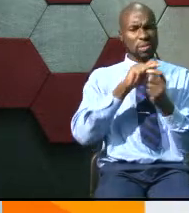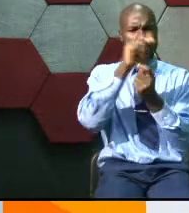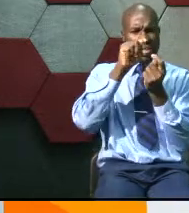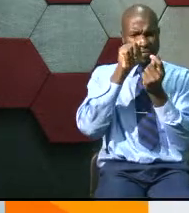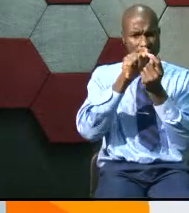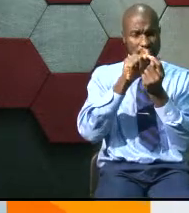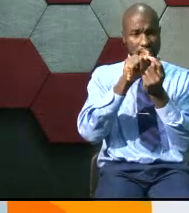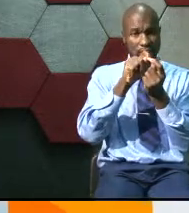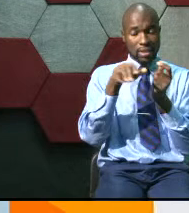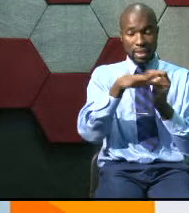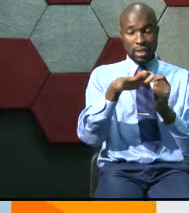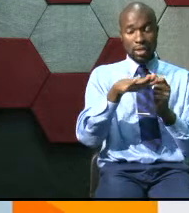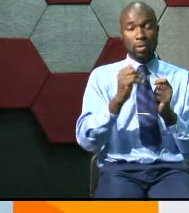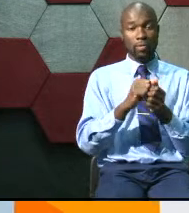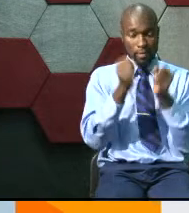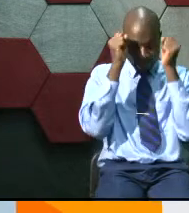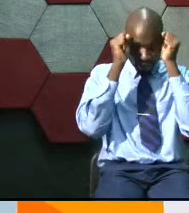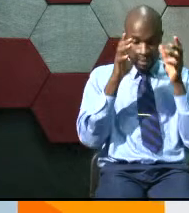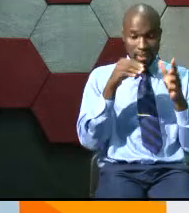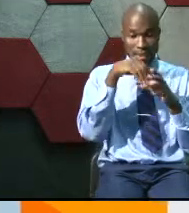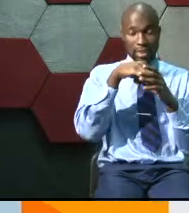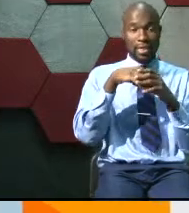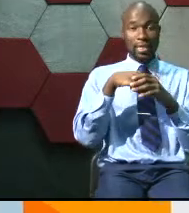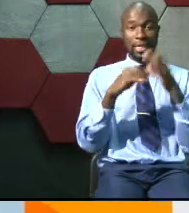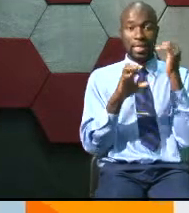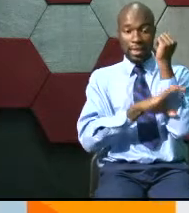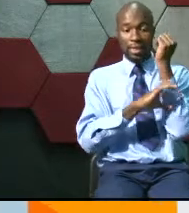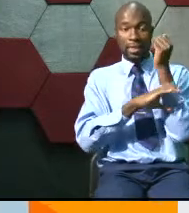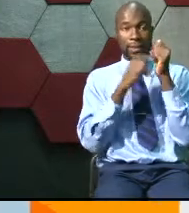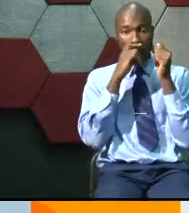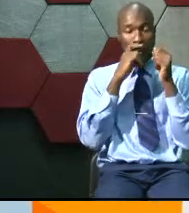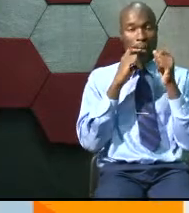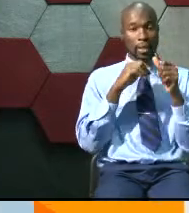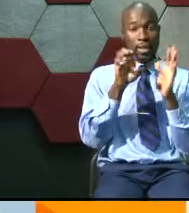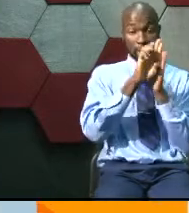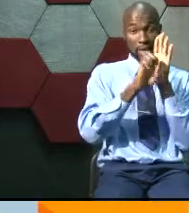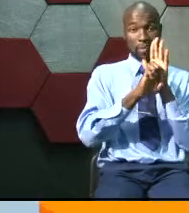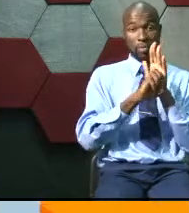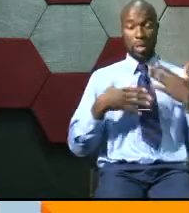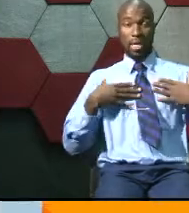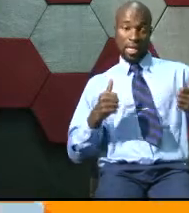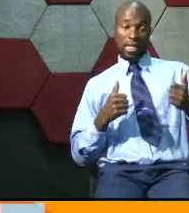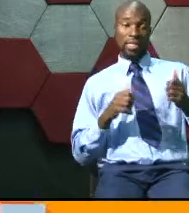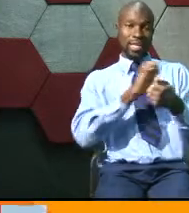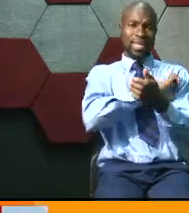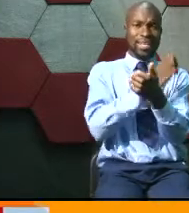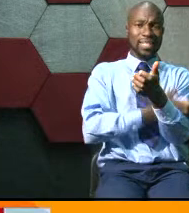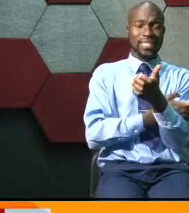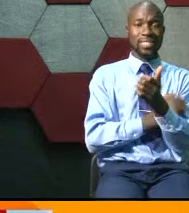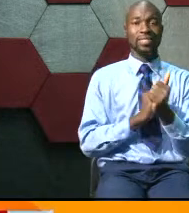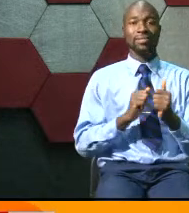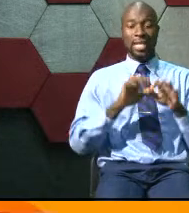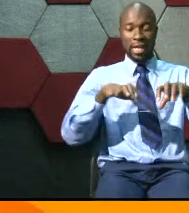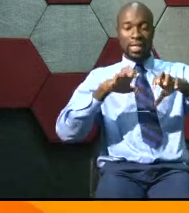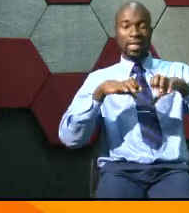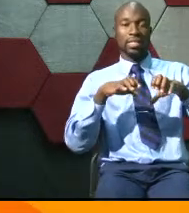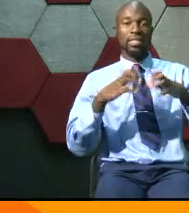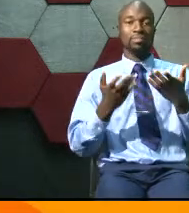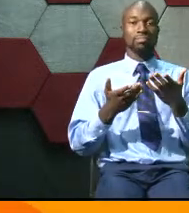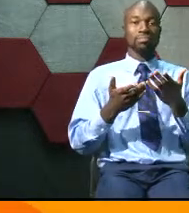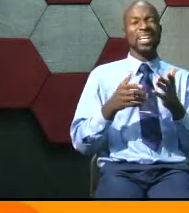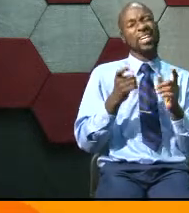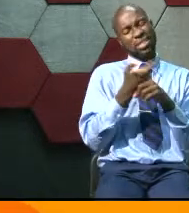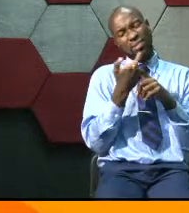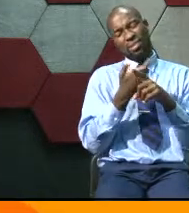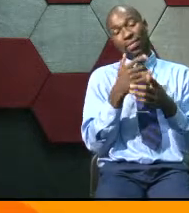of study or specific fields in the country. So we have, for example, health, we have energy, we have agricultural issues, amongst